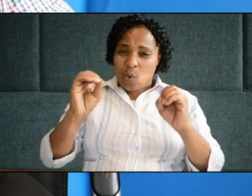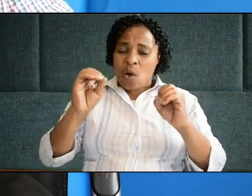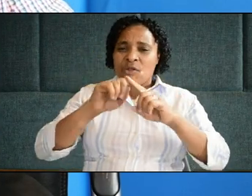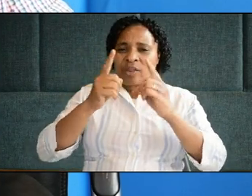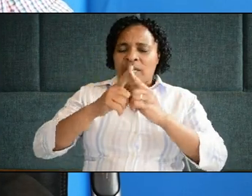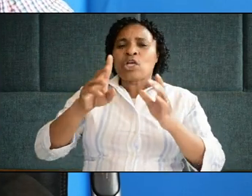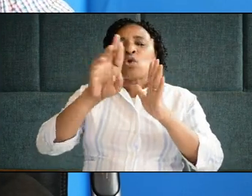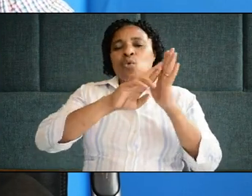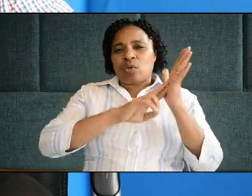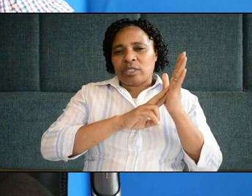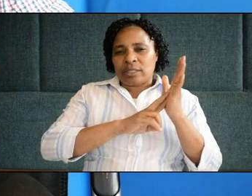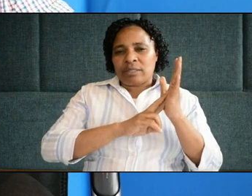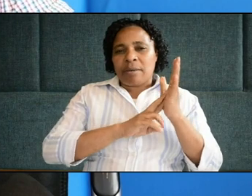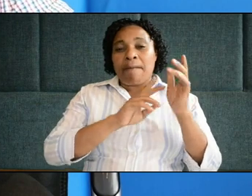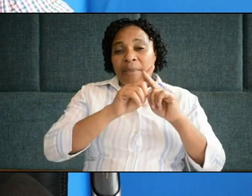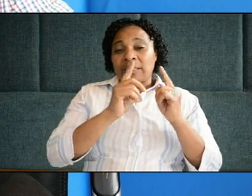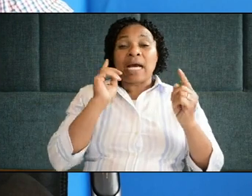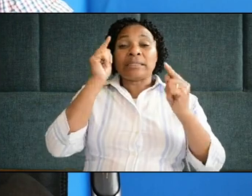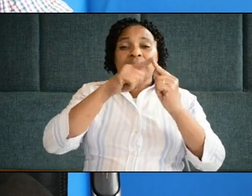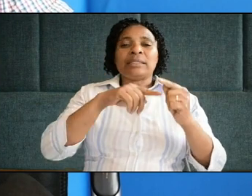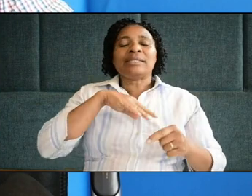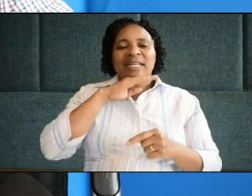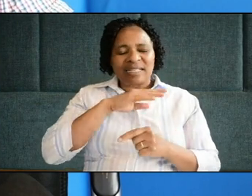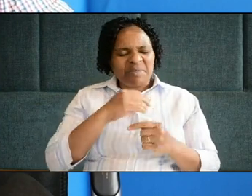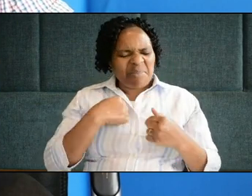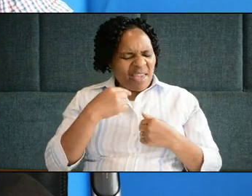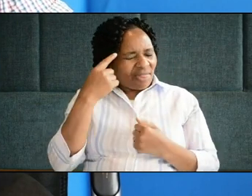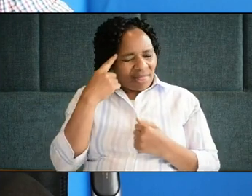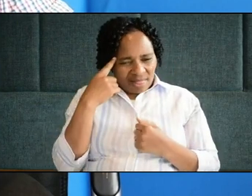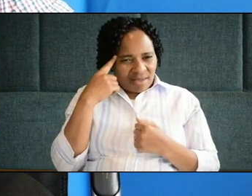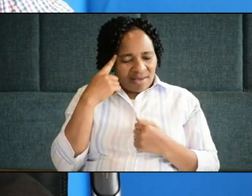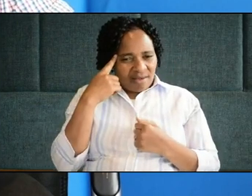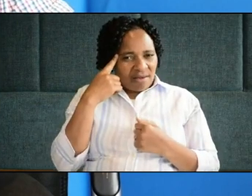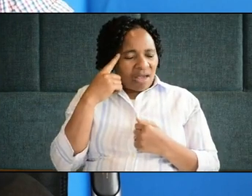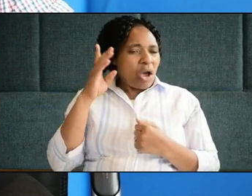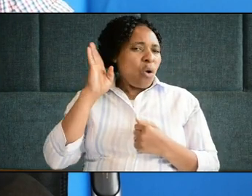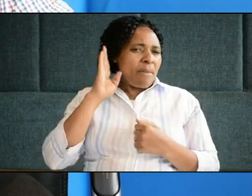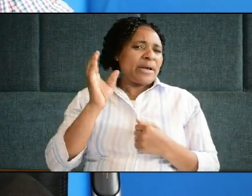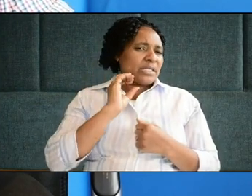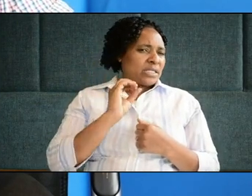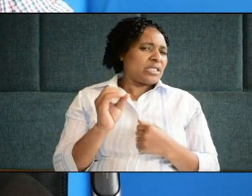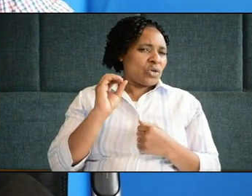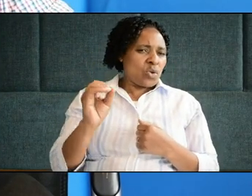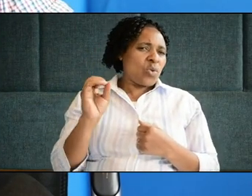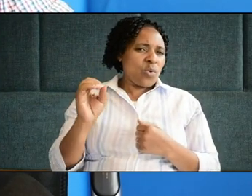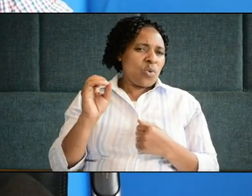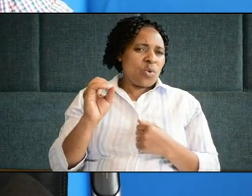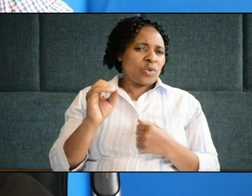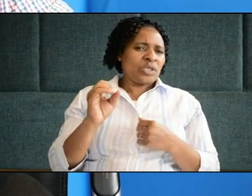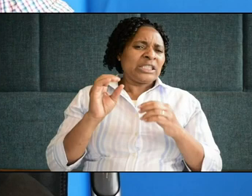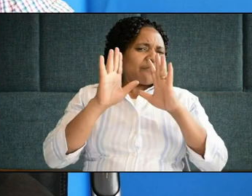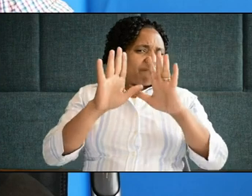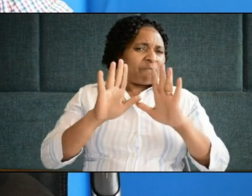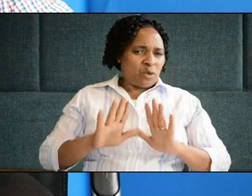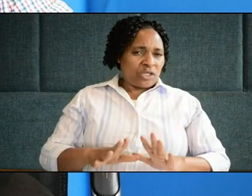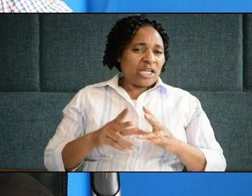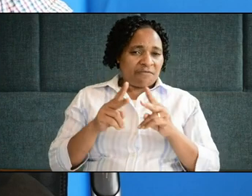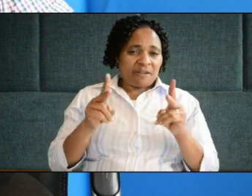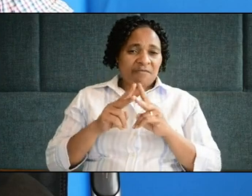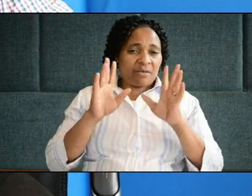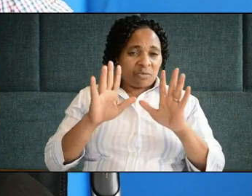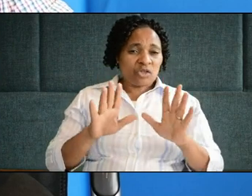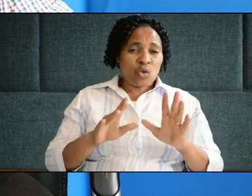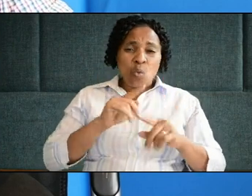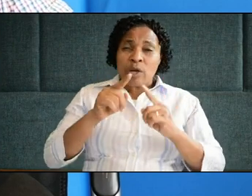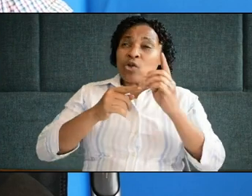line, died. So I think disobedience is a really key factor. Mm-hmm. When God